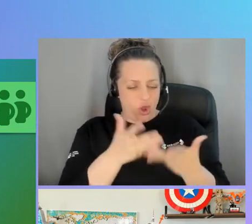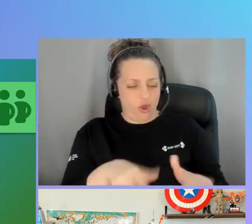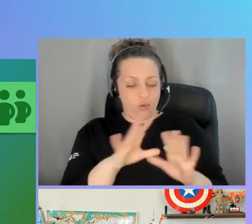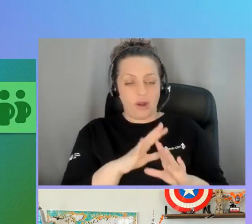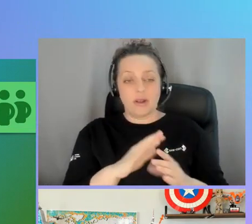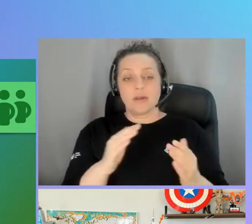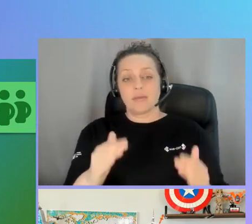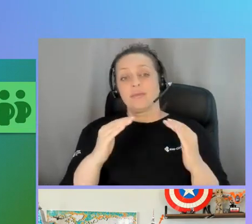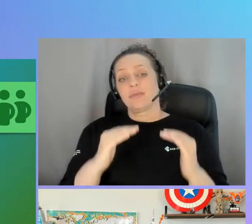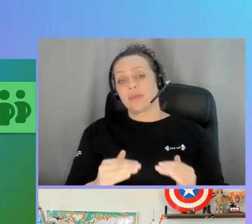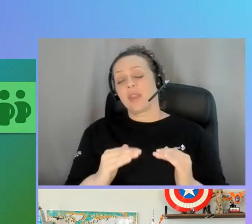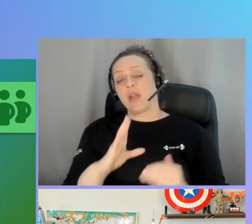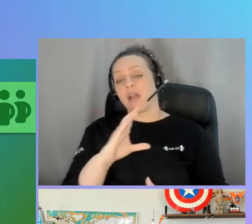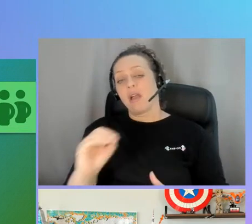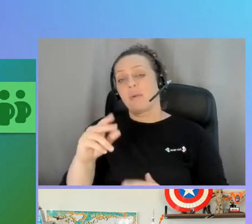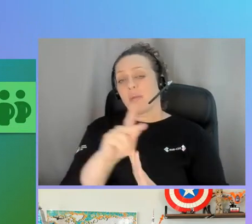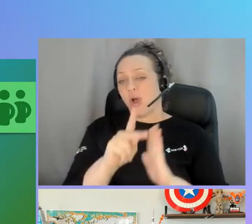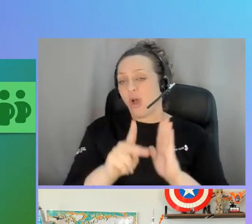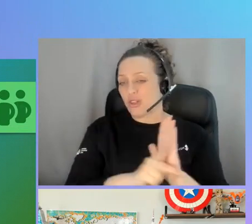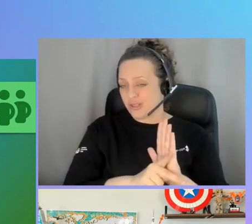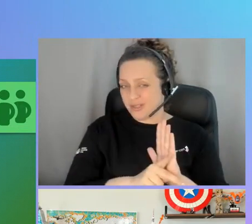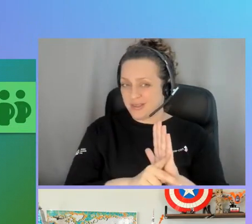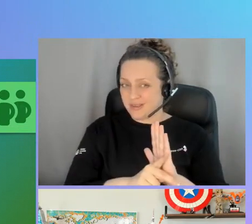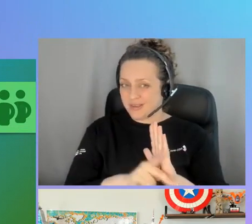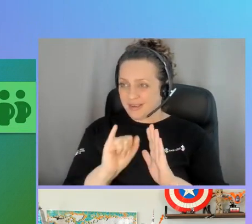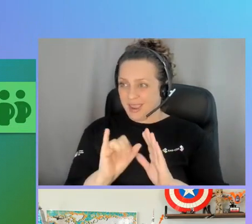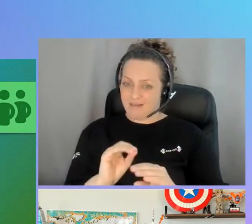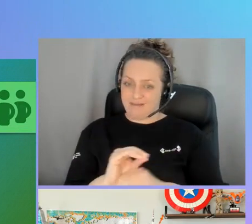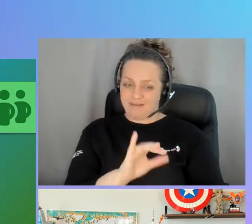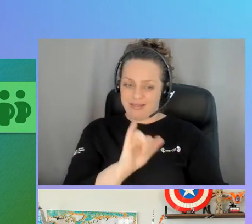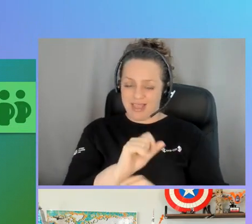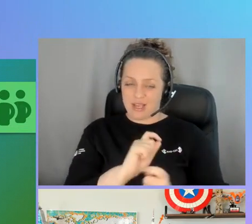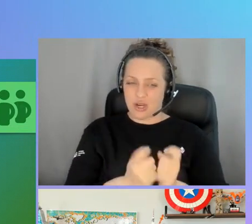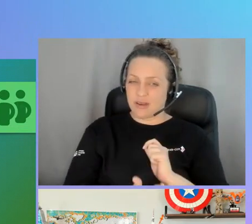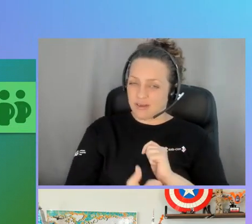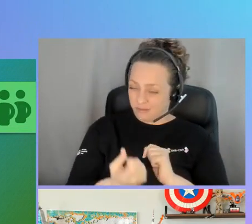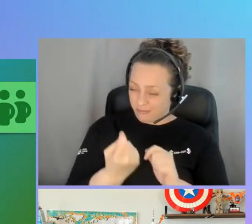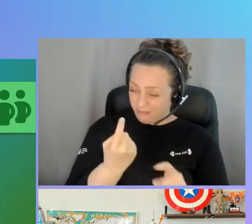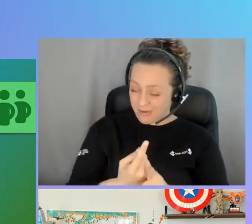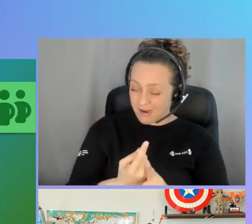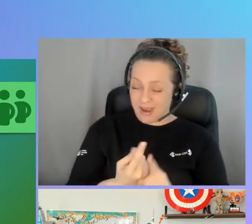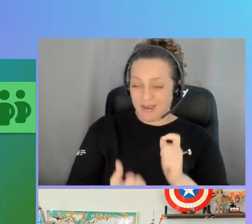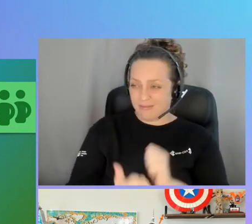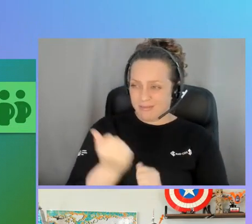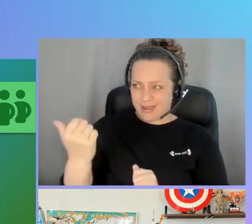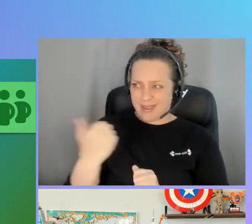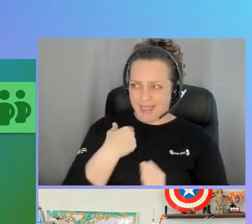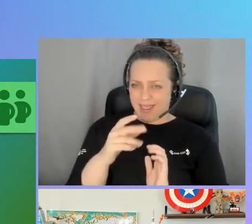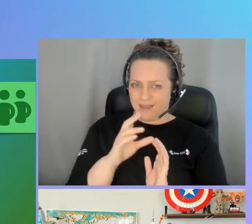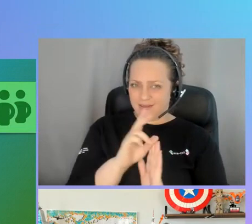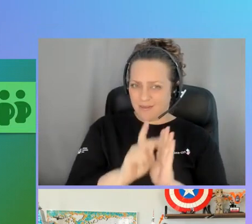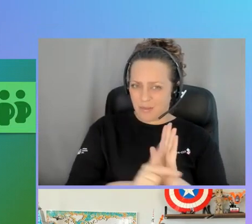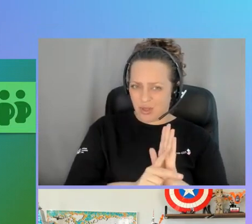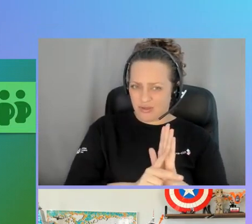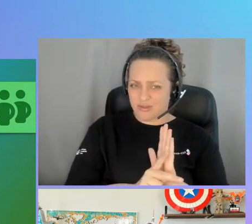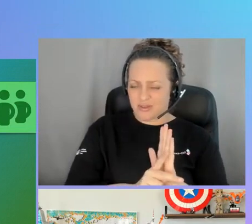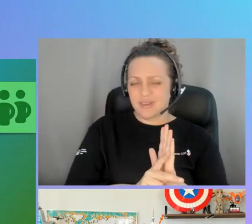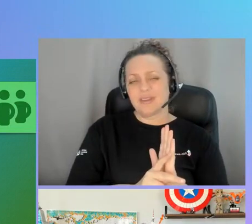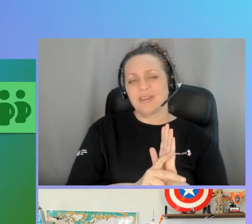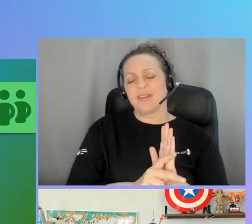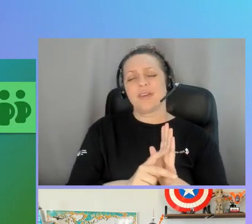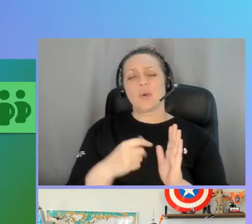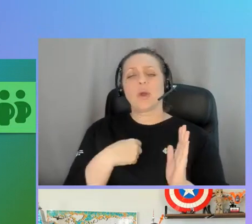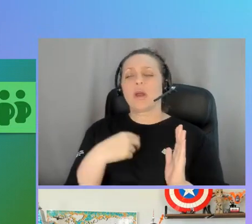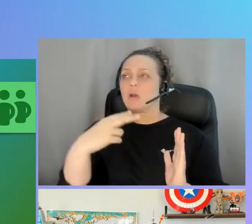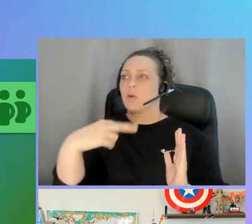big part in making sure that happens, right? So most organizations have corporate policies, and yeah, maybe we don't